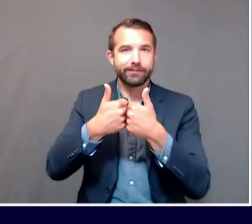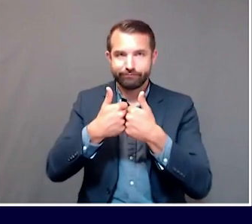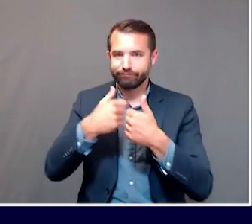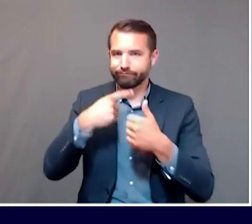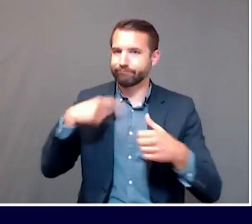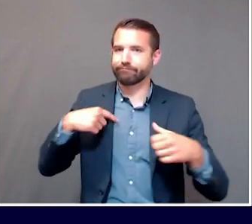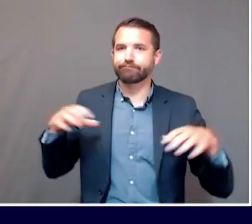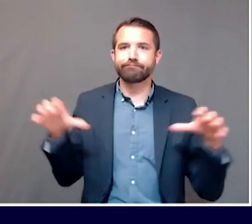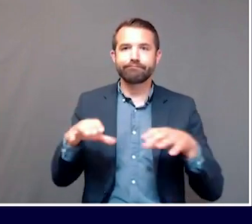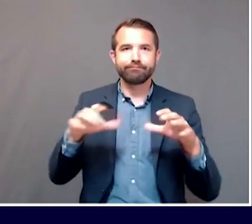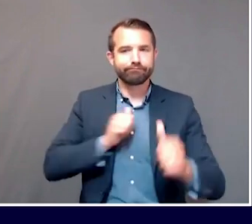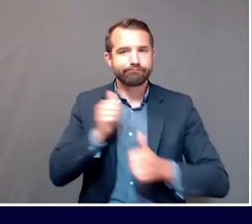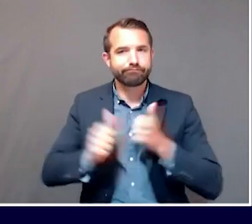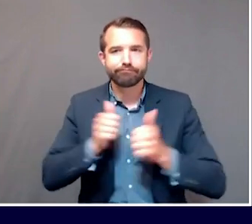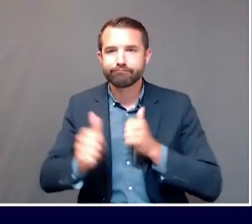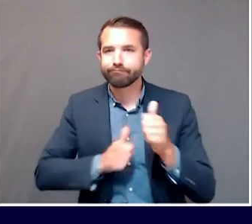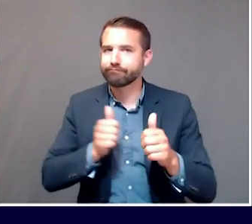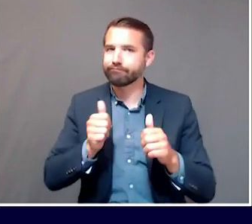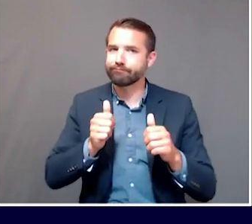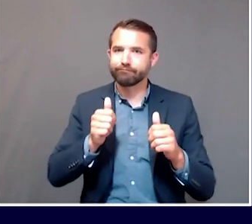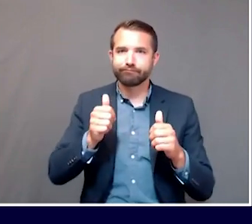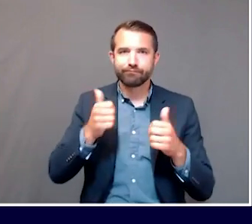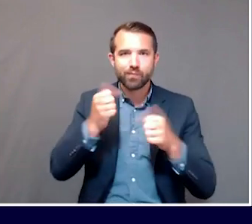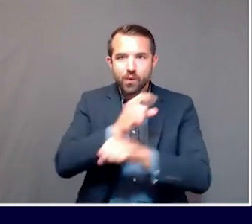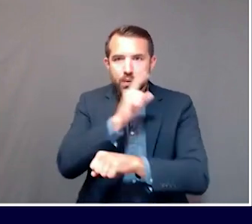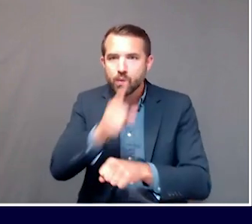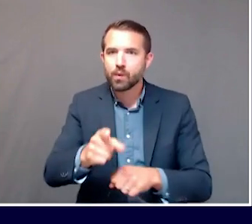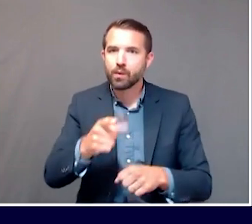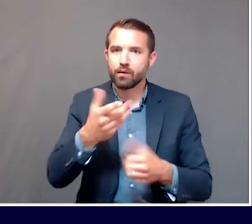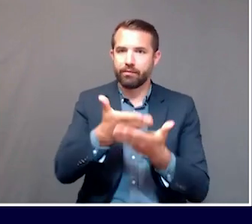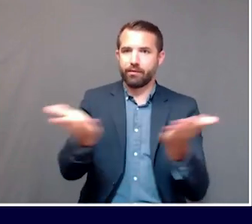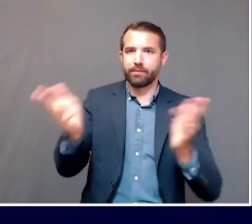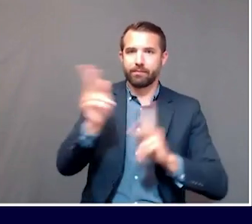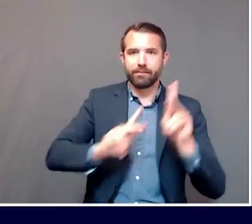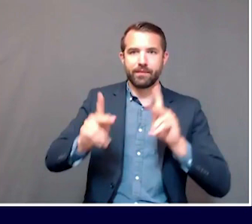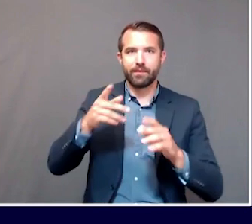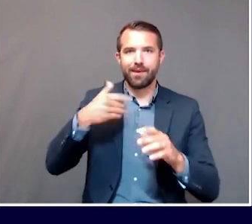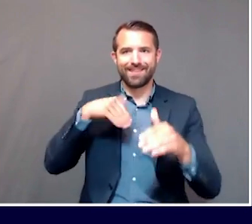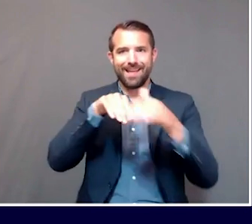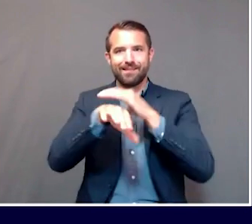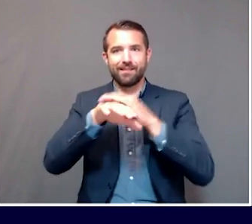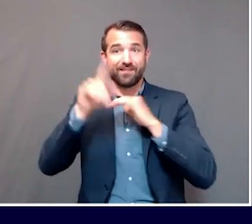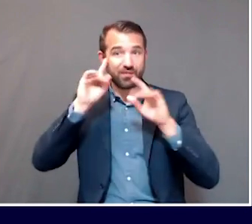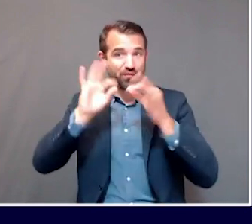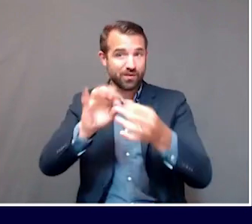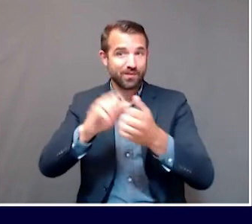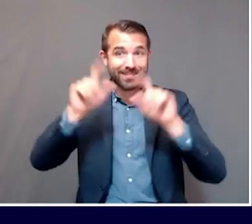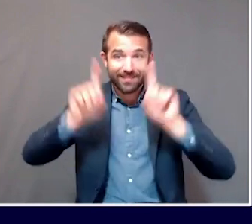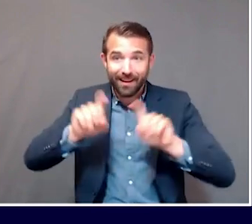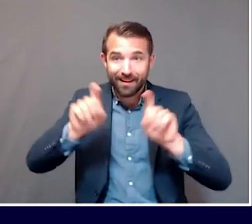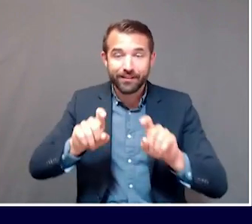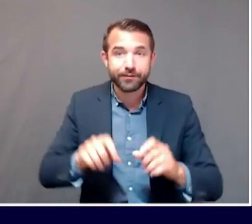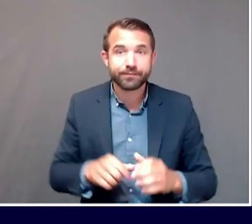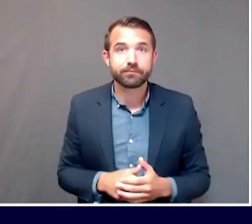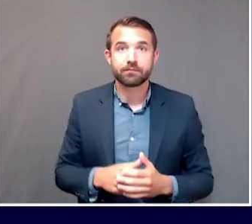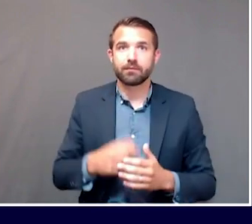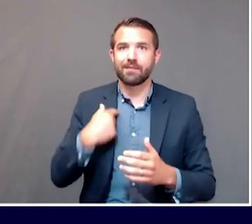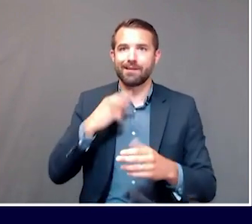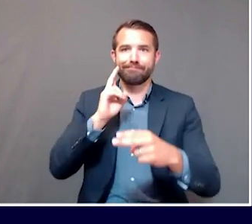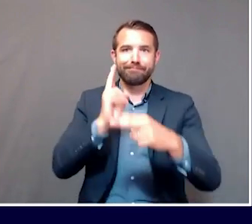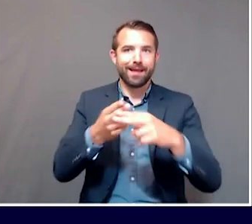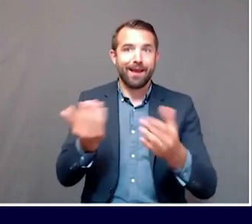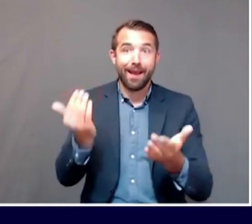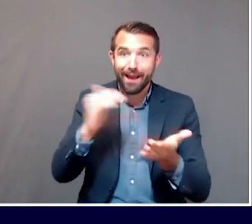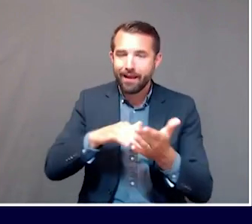number one, ensure access to testing is still a work in progress, but that standing order I mentioned does say if you're